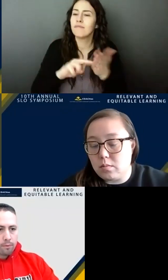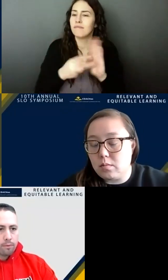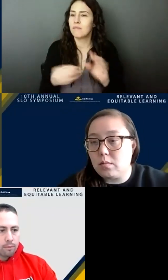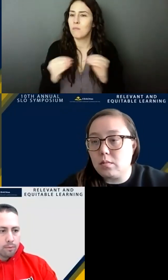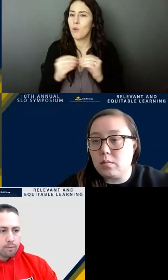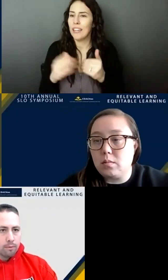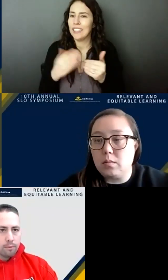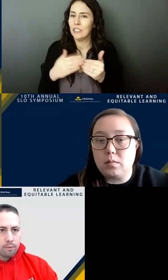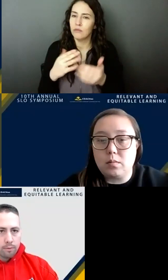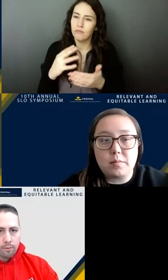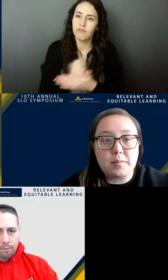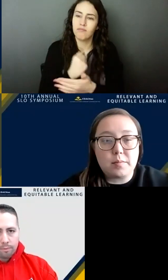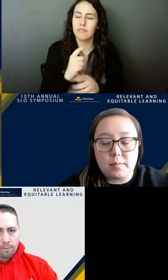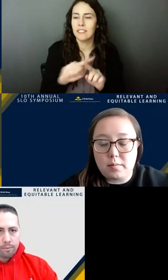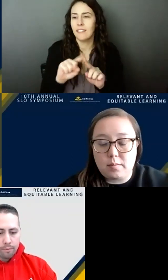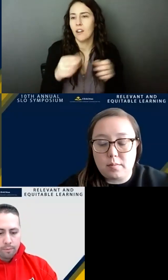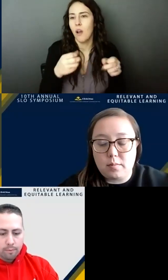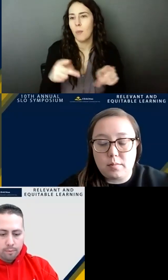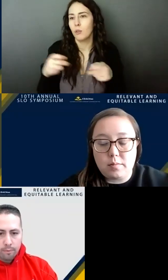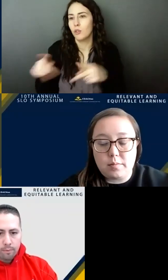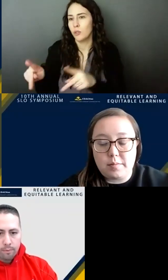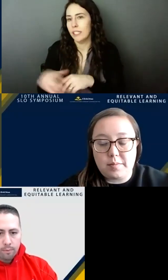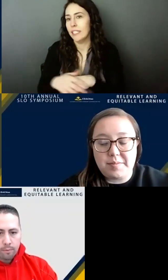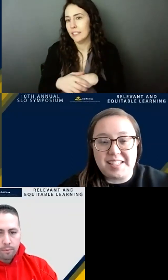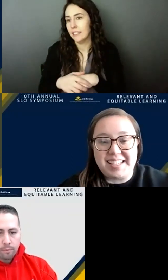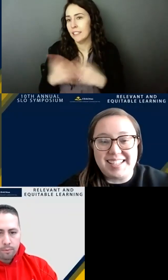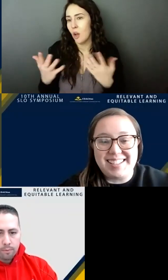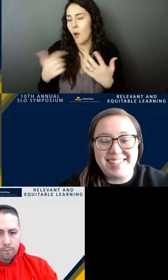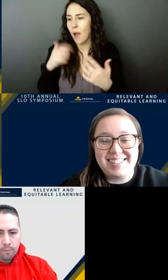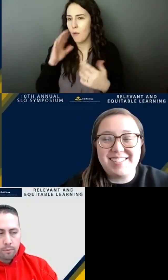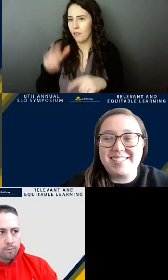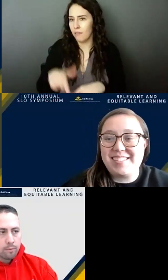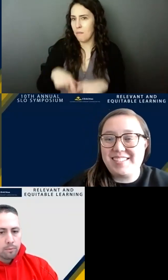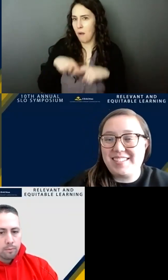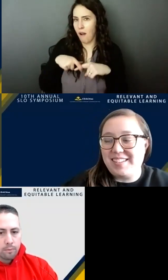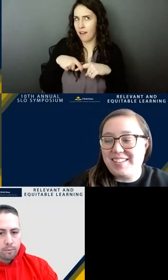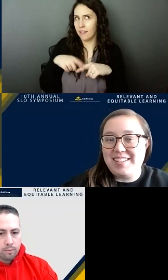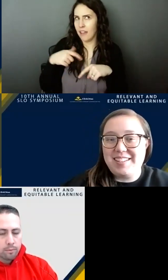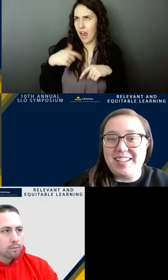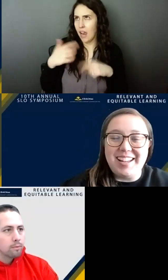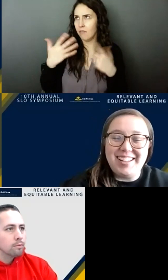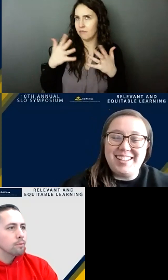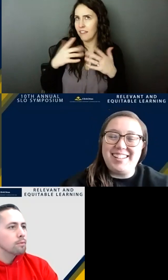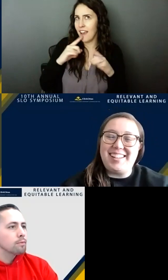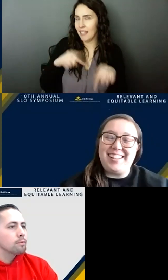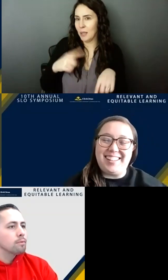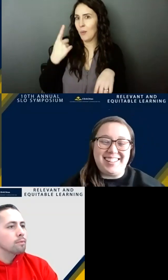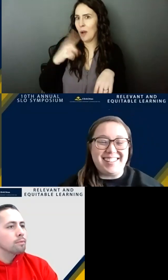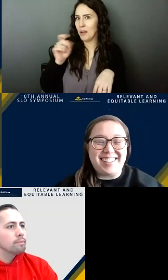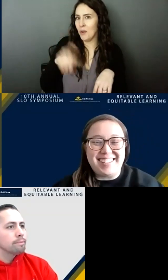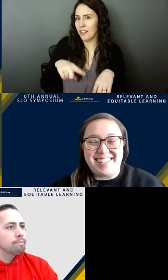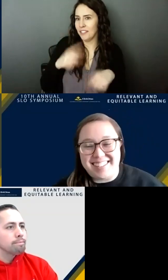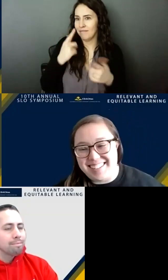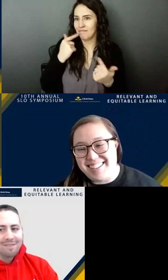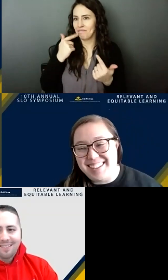of those opportunities. So I'll pause there because I know I at least answered one of the questions,